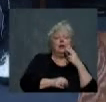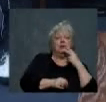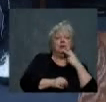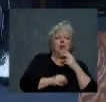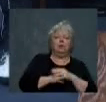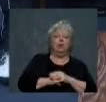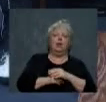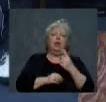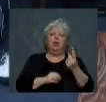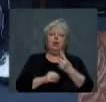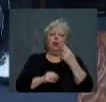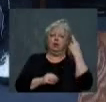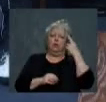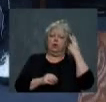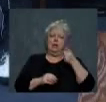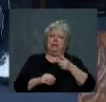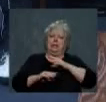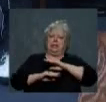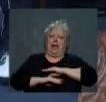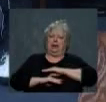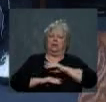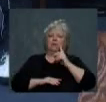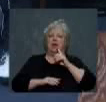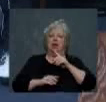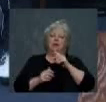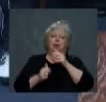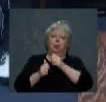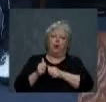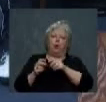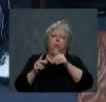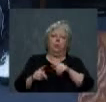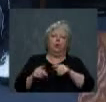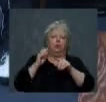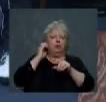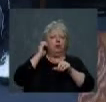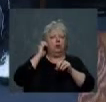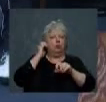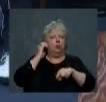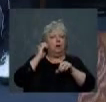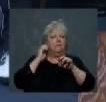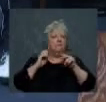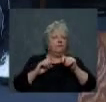dimensions demanded for per person square footage is the hallways of the house.